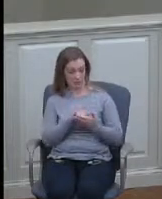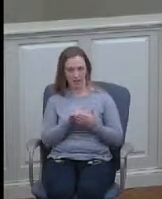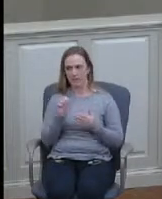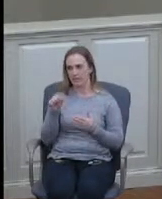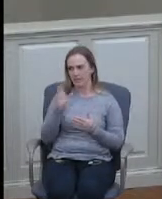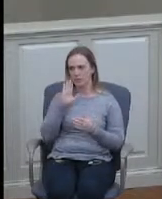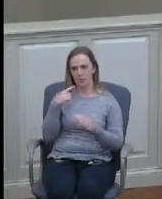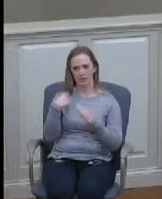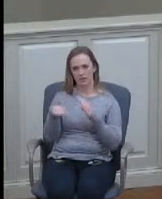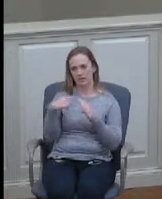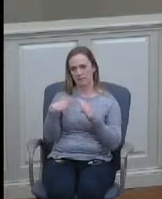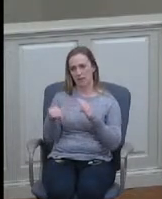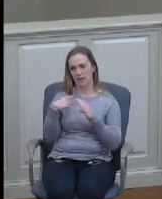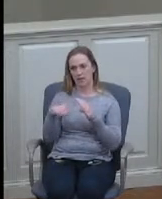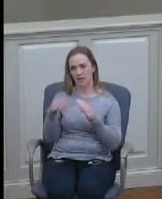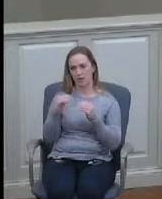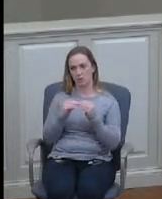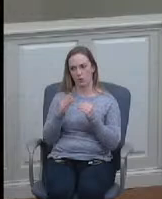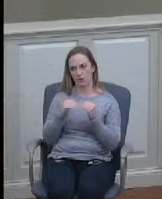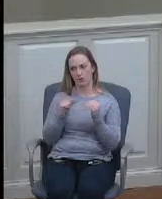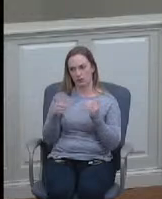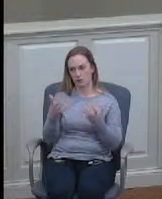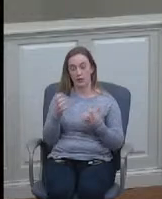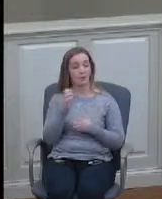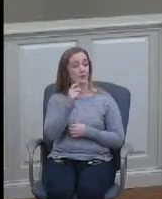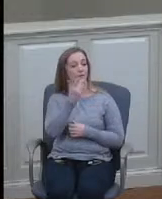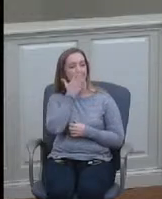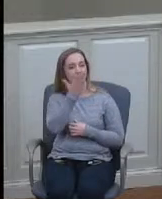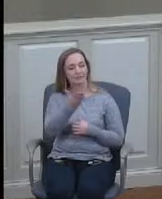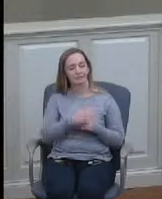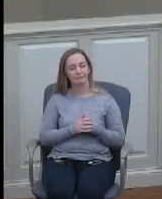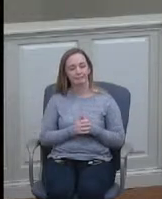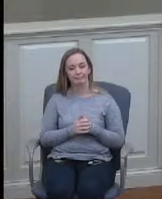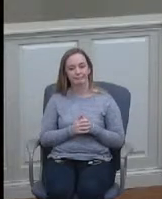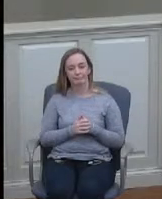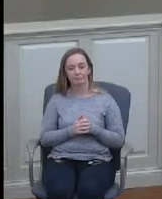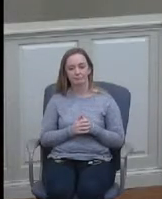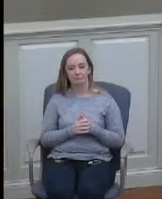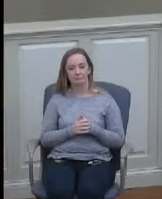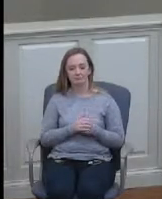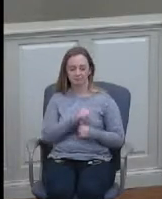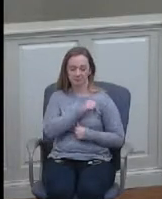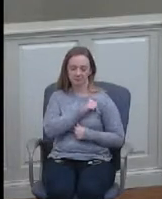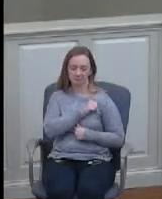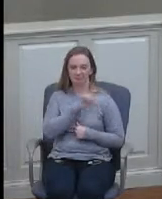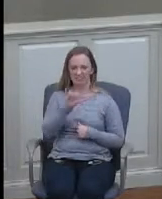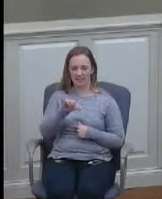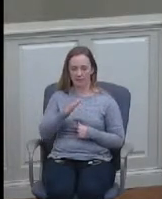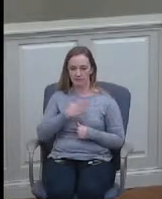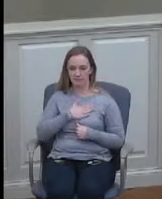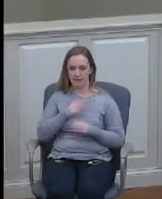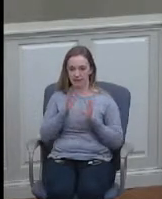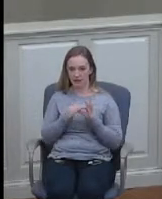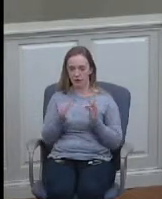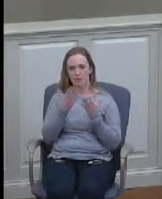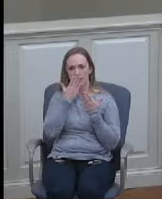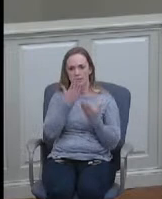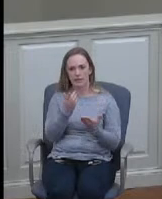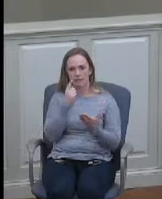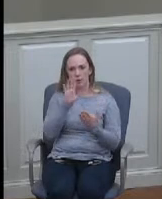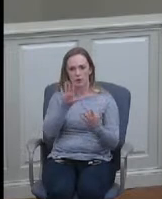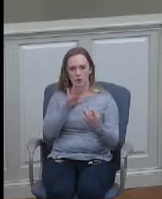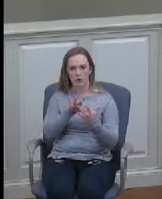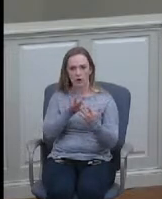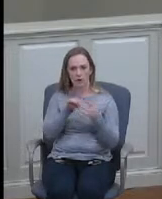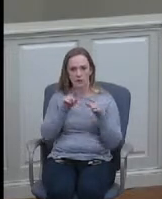get more emails than you want. Okay. Okay, thank you. Well, that was going to be my comment. First of all, thanks for your outreach during the